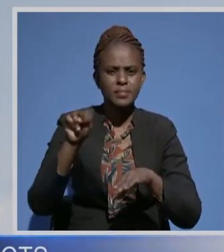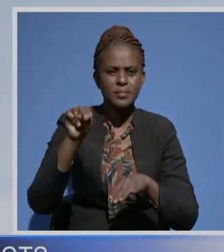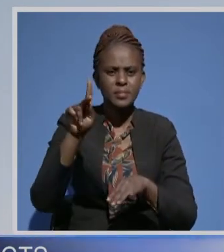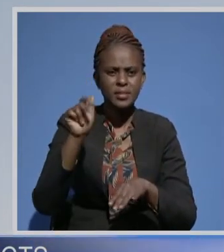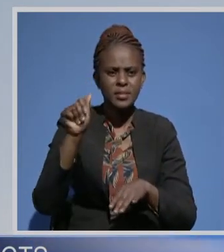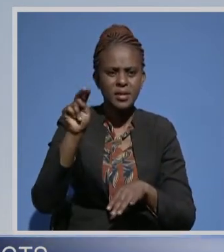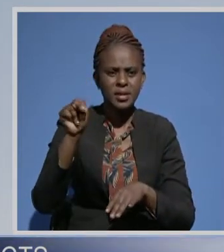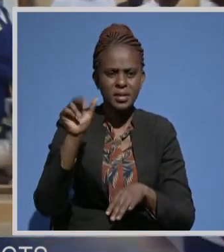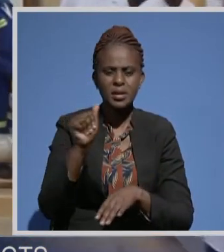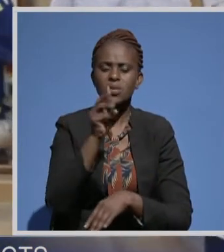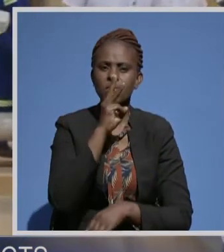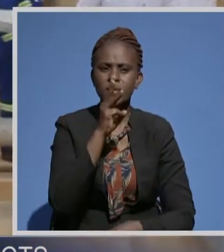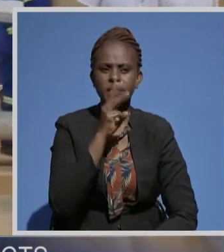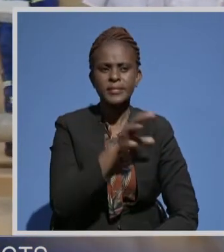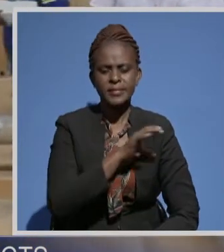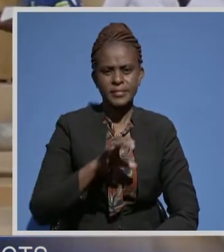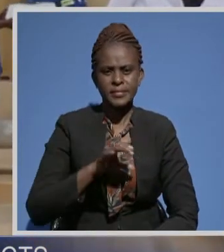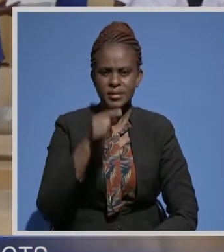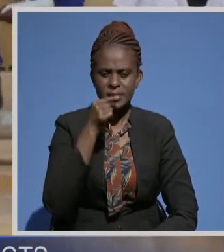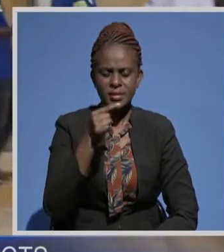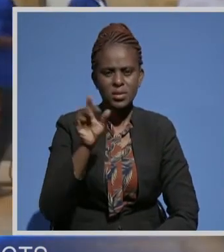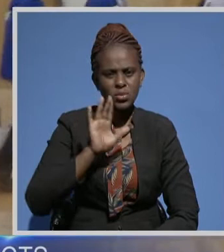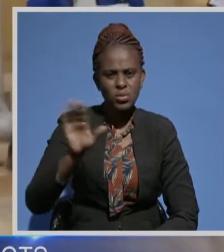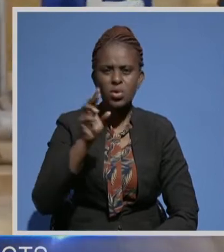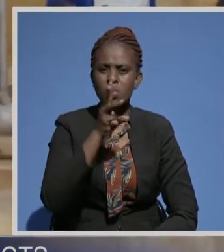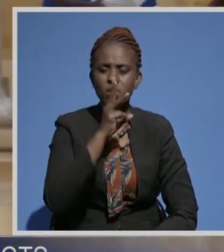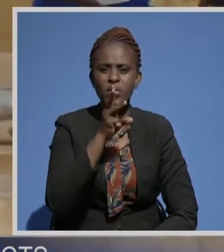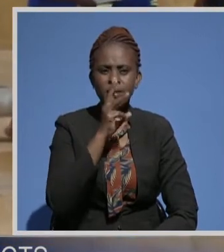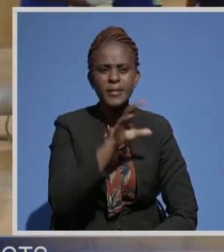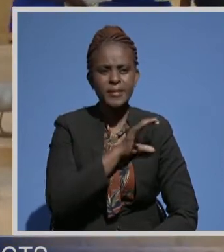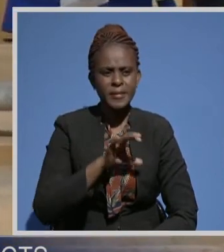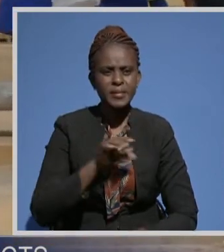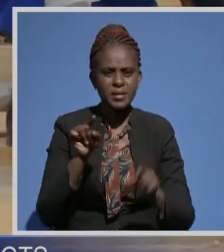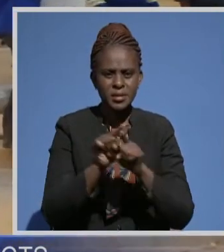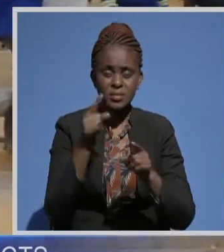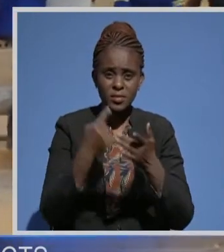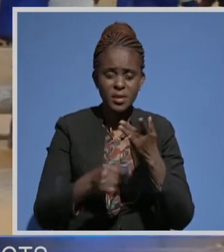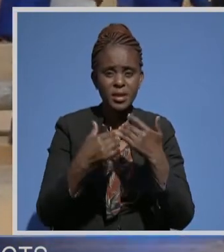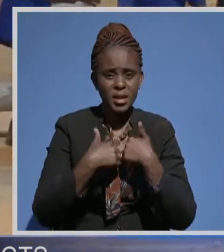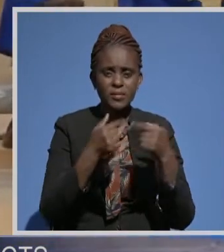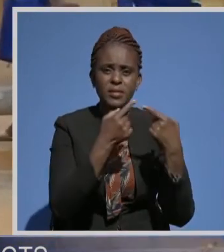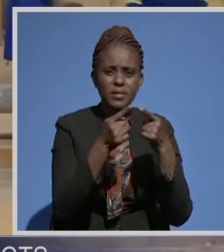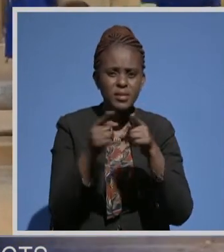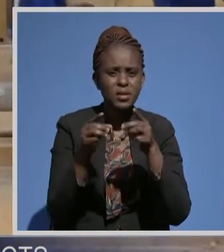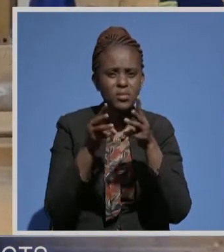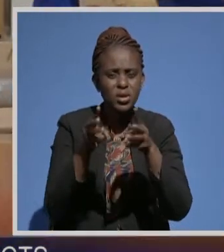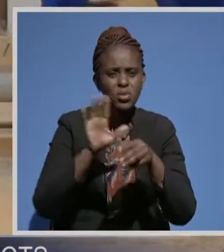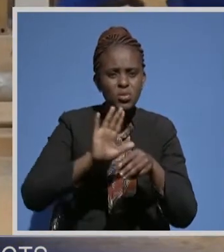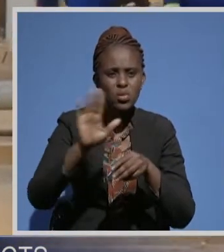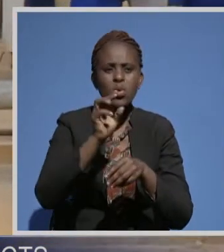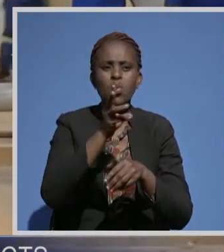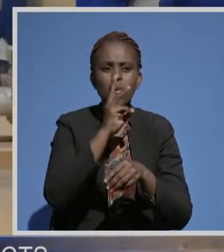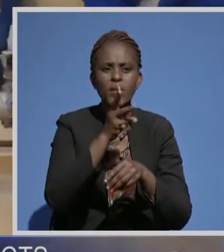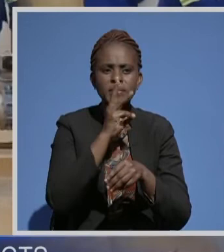Company Managing Director Yoram Sinyangwe said the water utility company is aiming either at diversifying its water